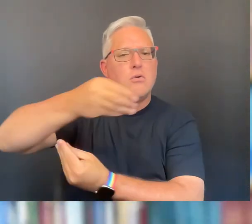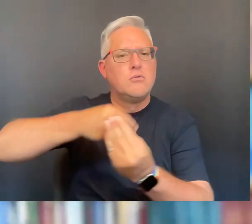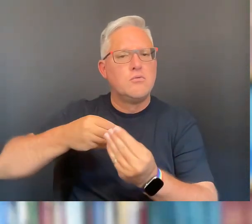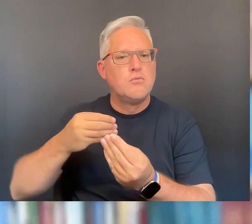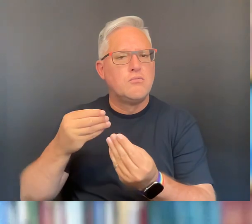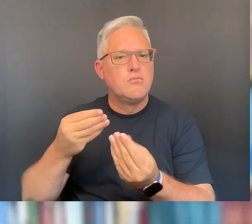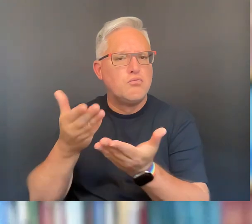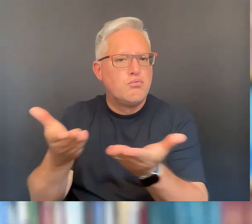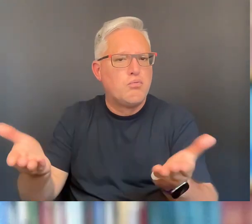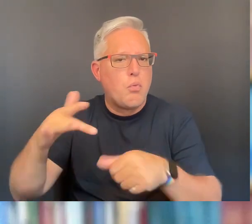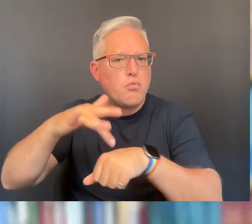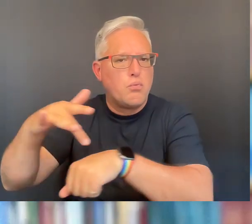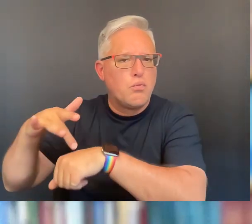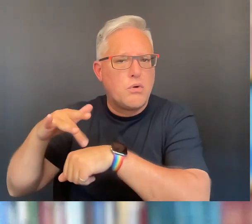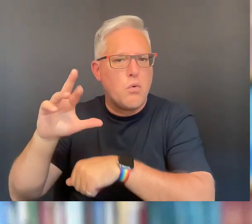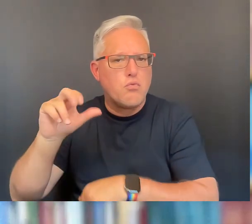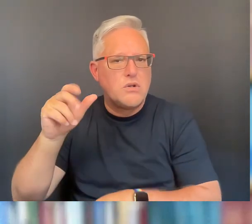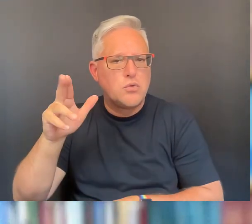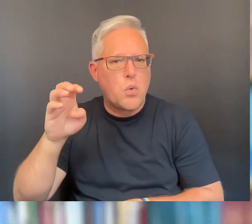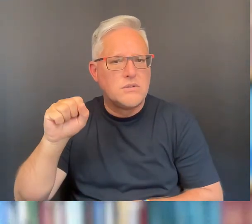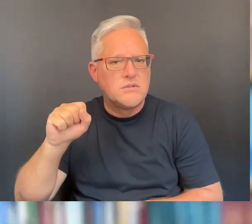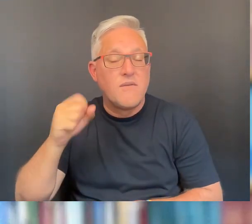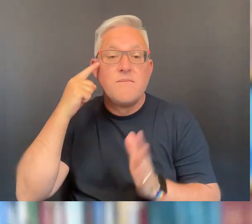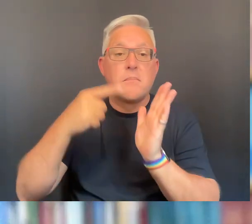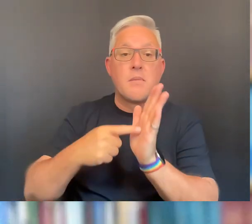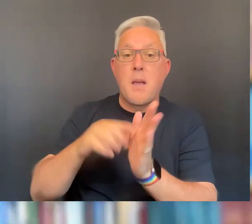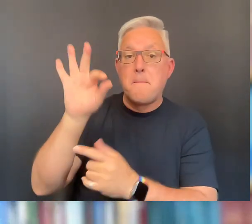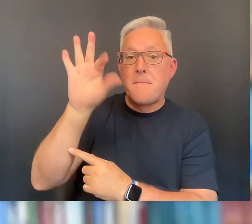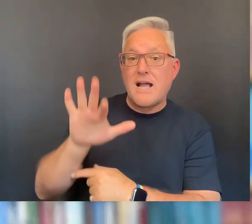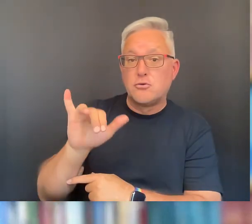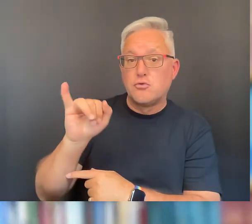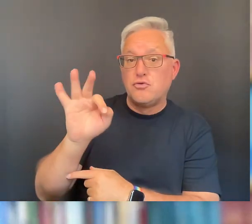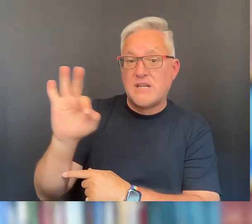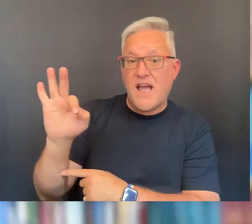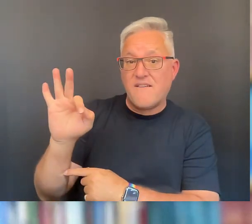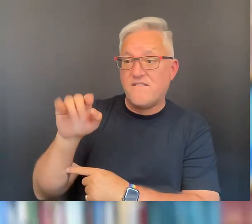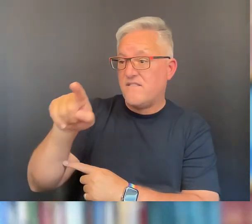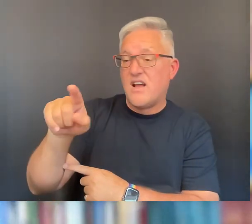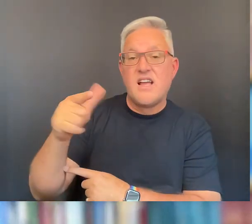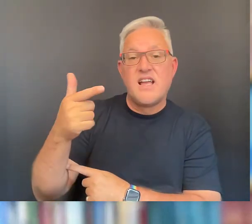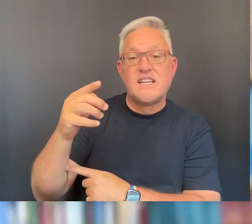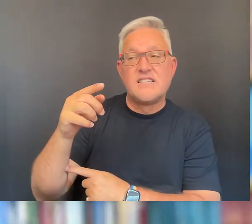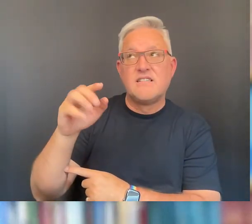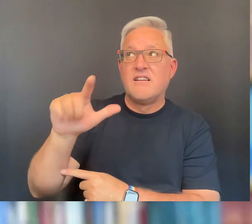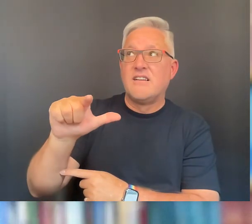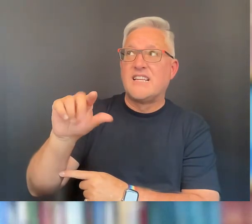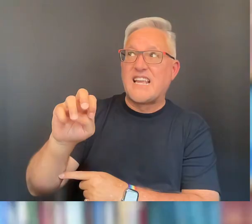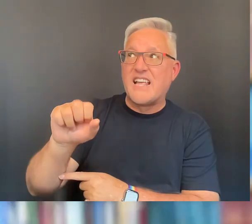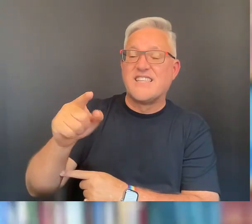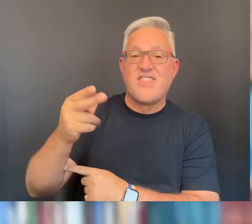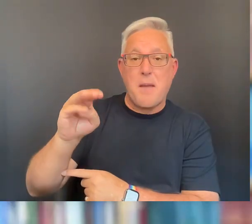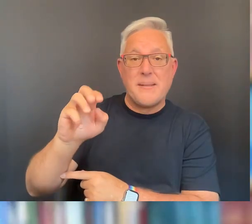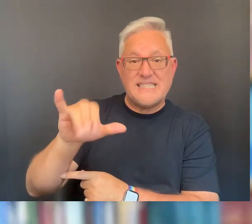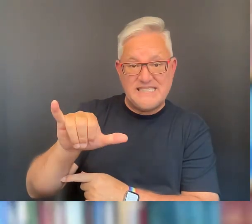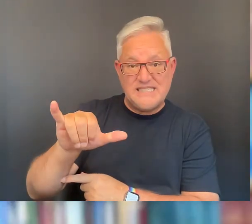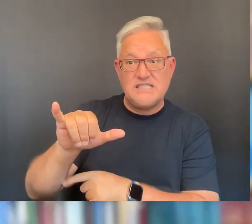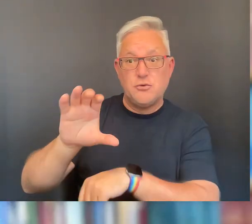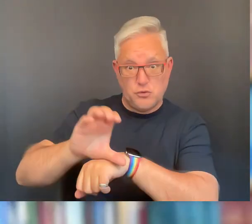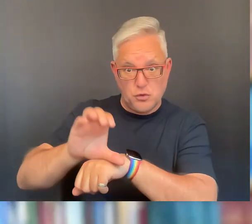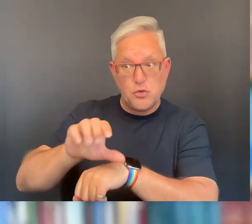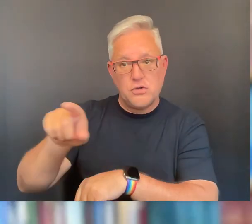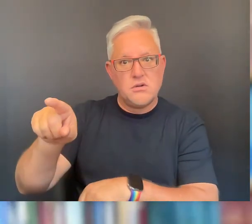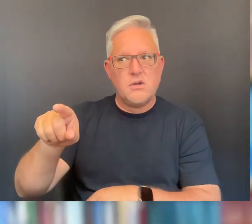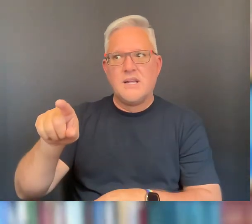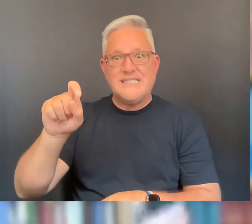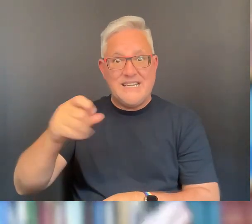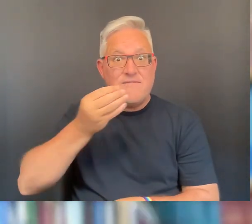For example, Pastor Jeff at Gethsemane does amazing work with food. And so when people come and say, we have food